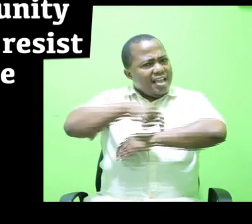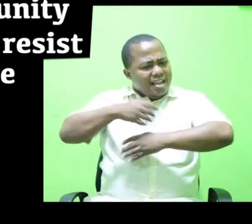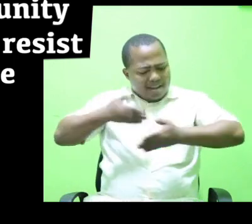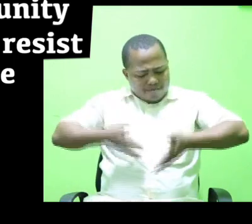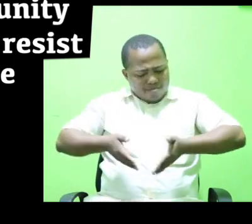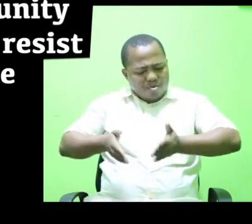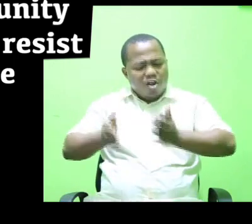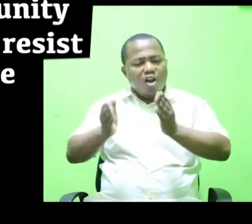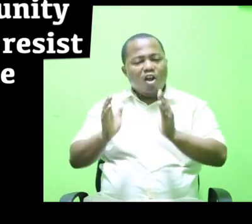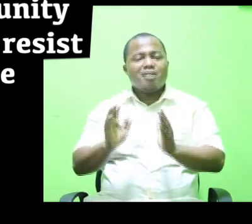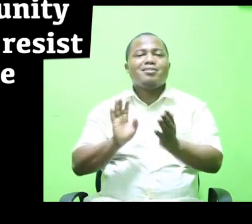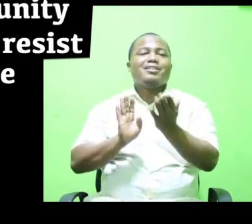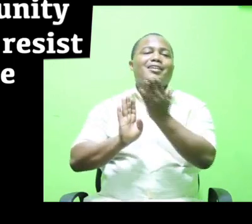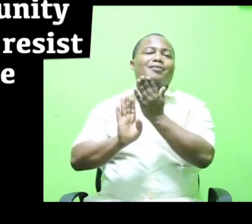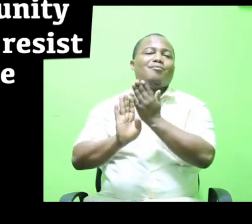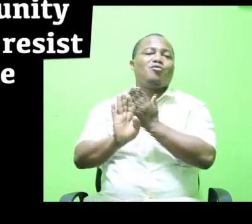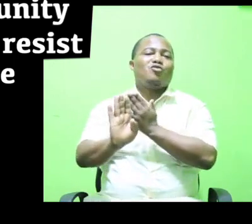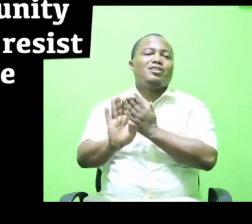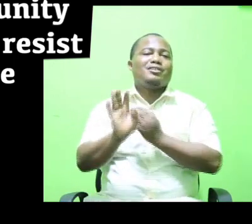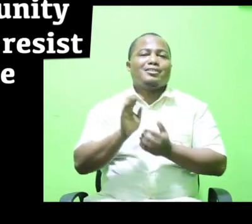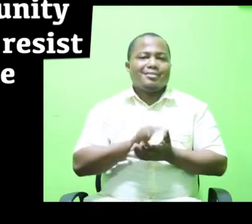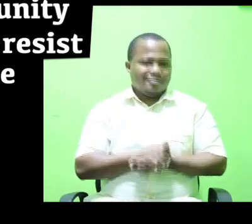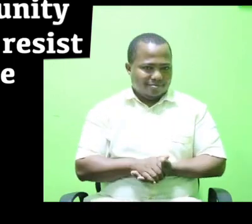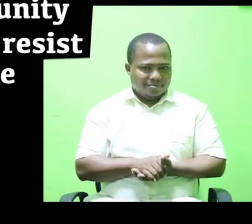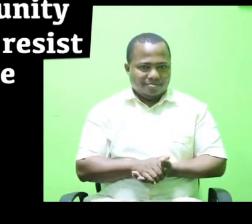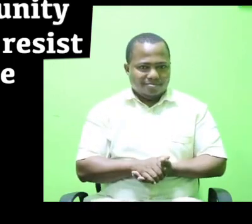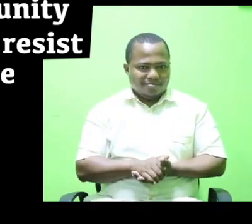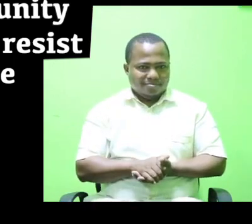Inborn immunity.